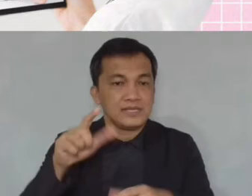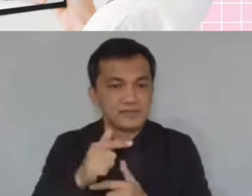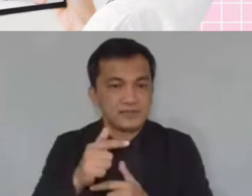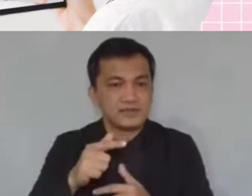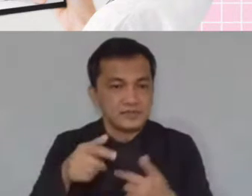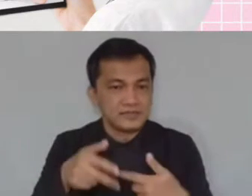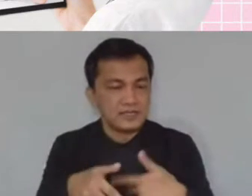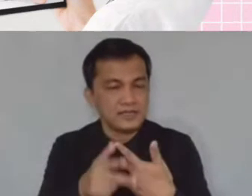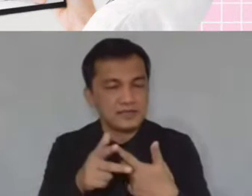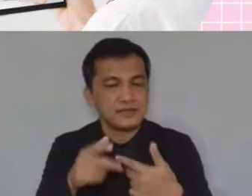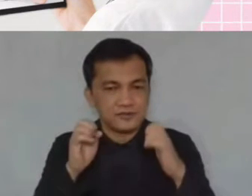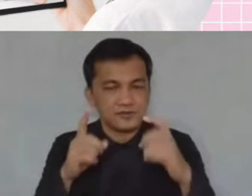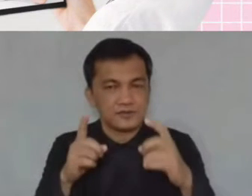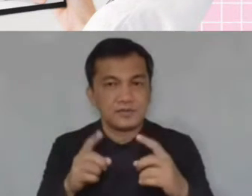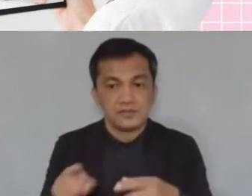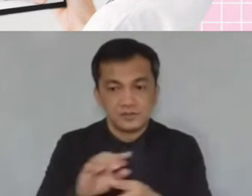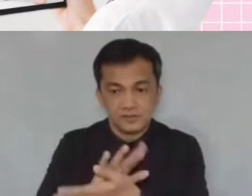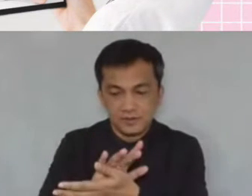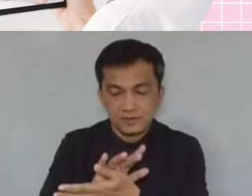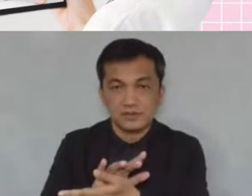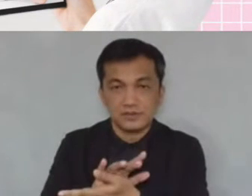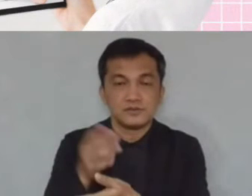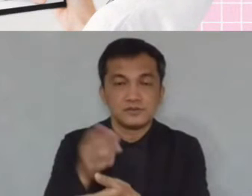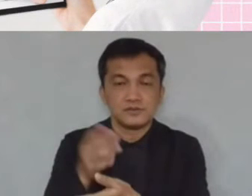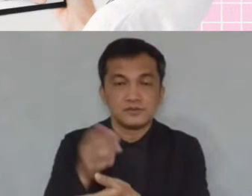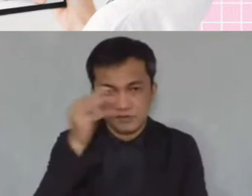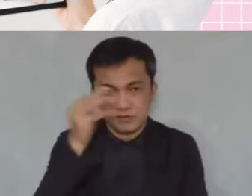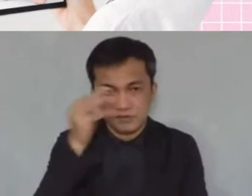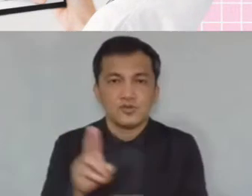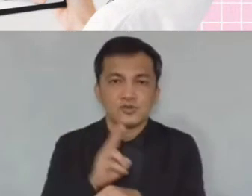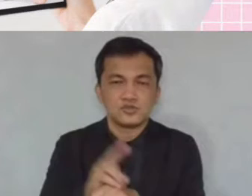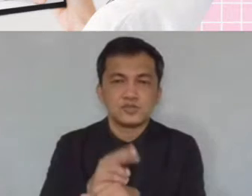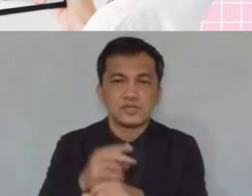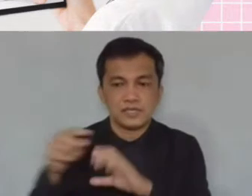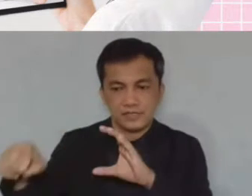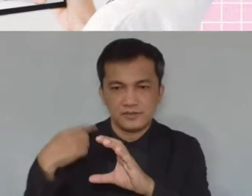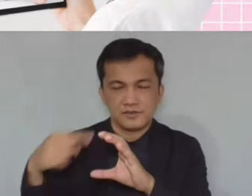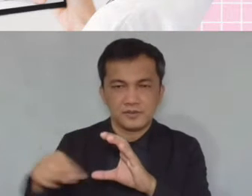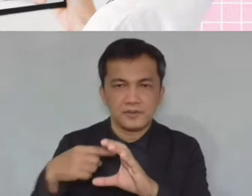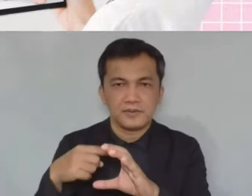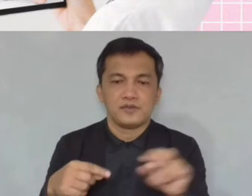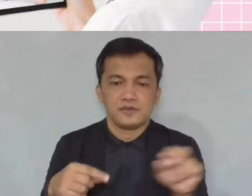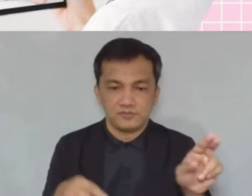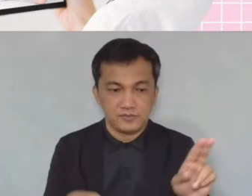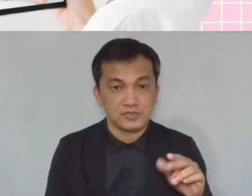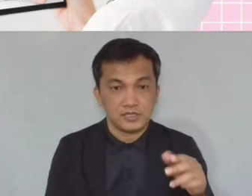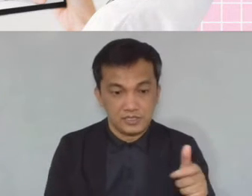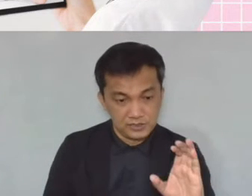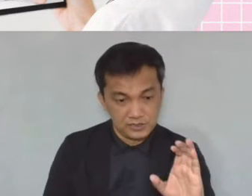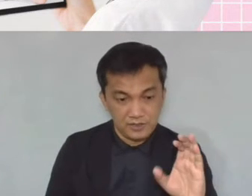education. When the pandemic happened in March, I started to use email on top of the mobile phone to keep in touch with my